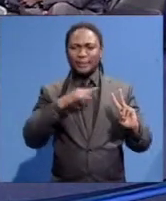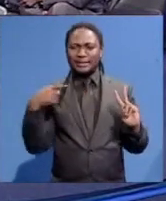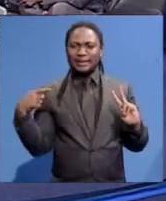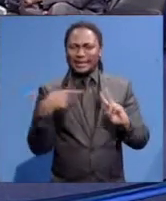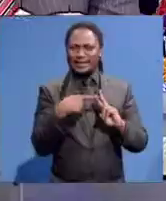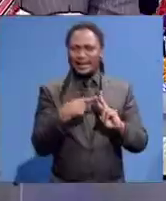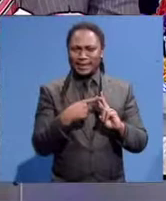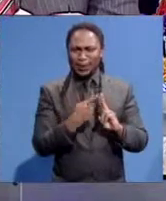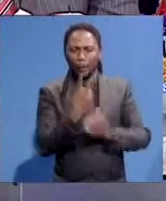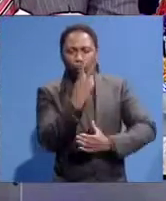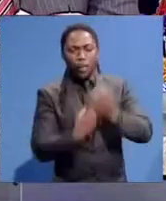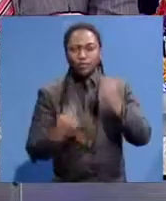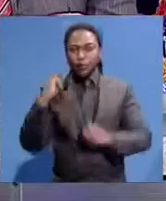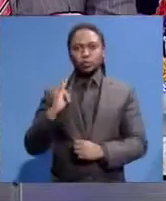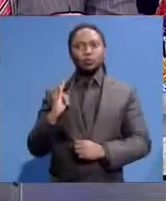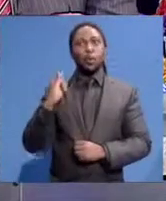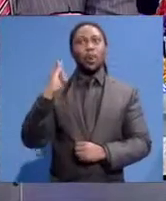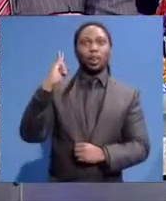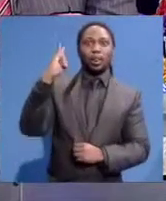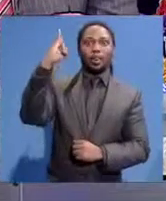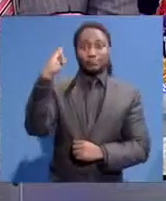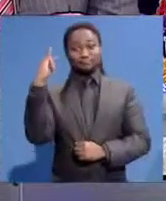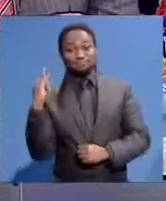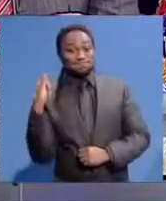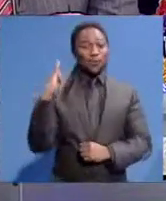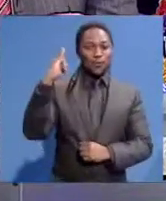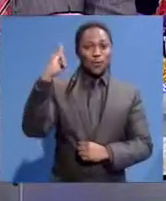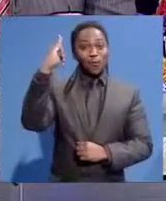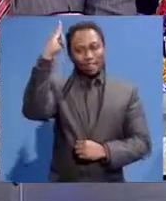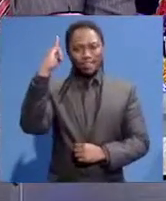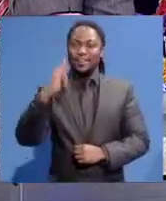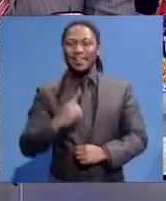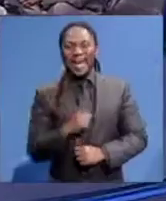you're both very tall in stature. Only in stature.